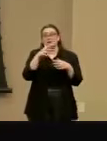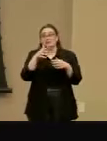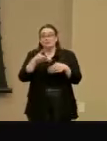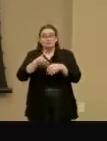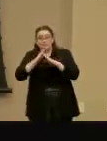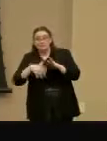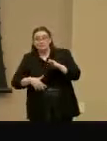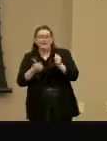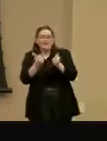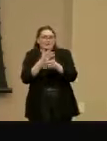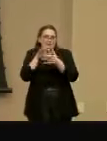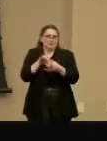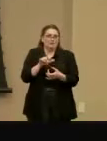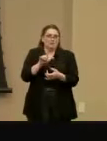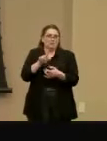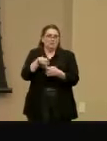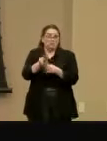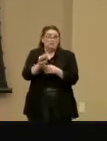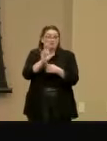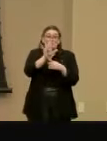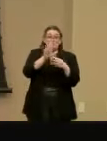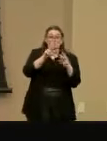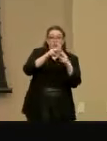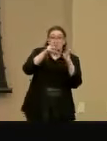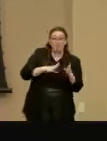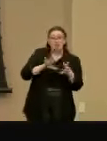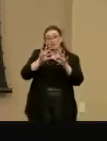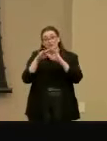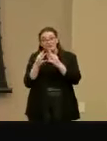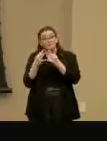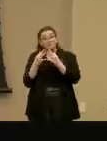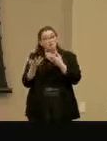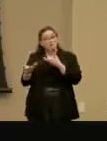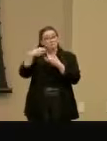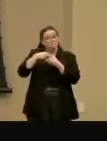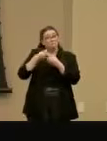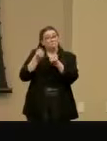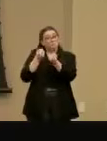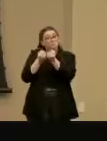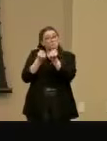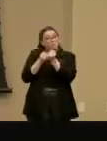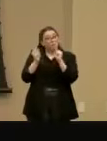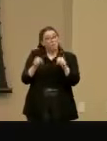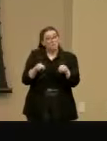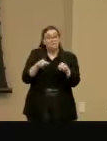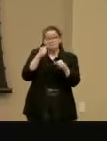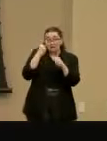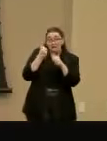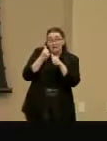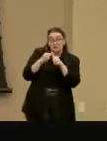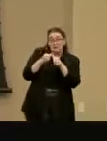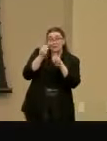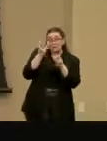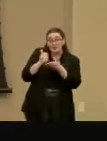to lupus. Involve your partner and your family too. I think these can be a big area of support. Help you remember some